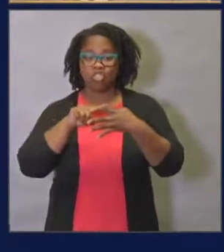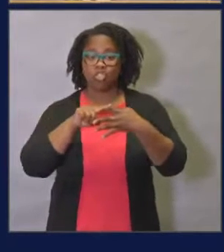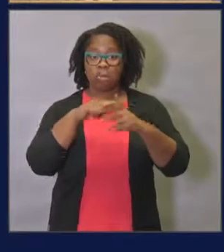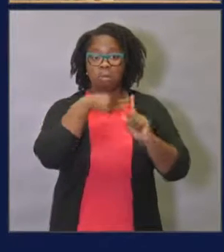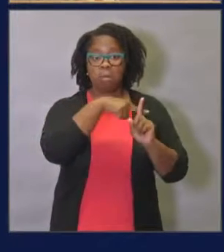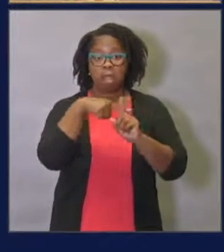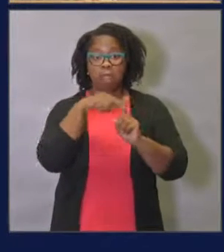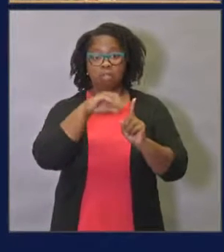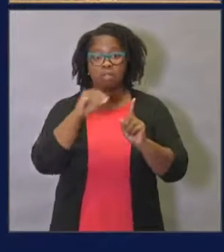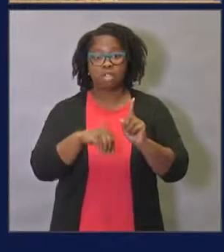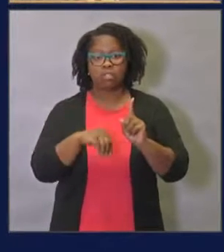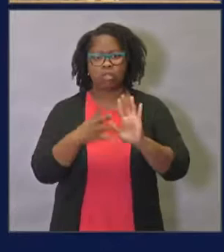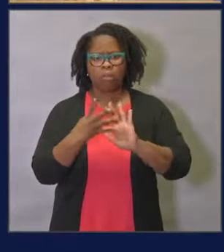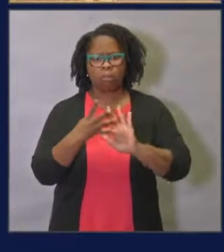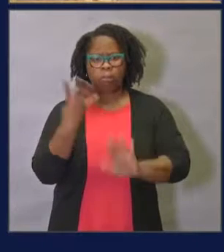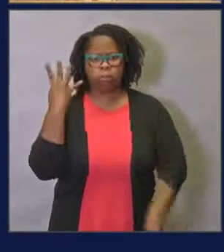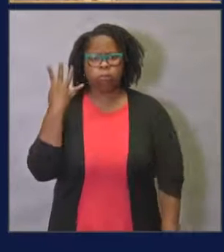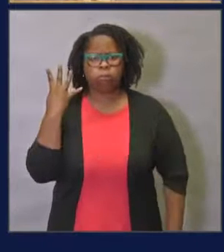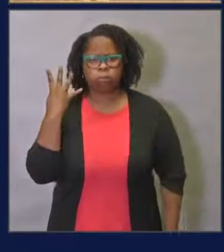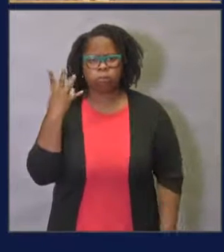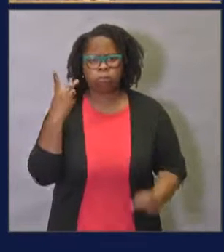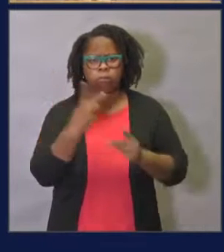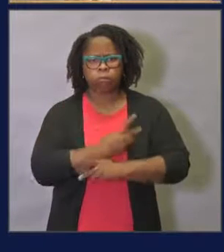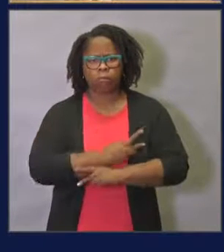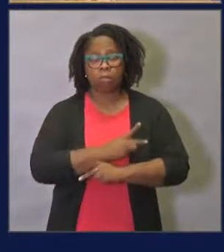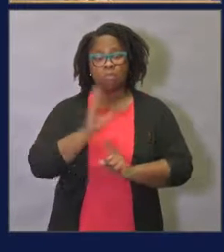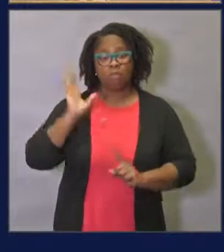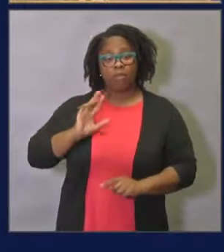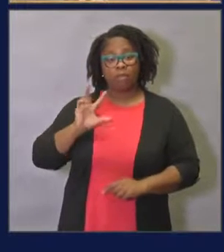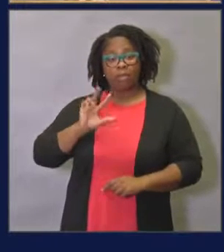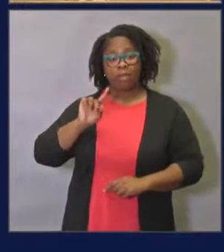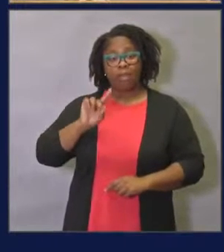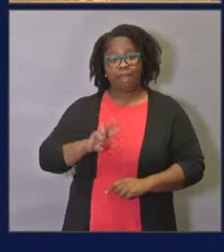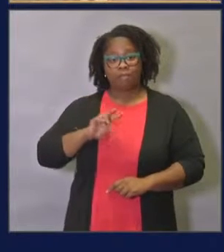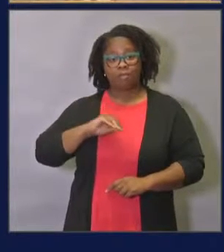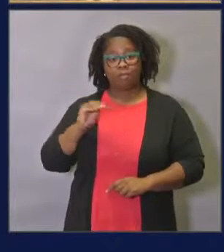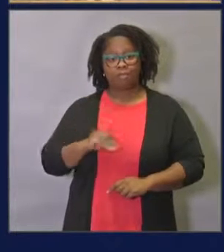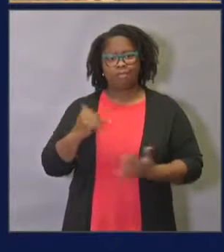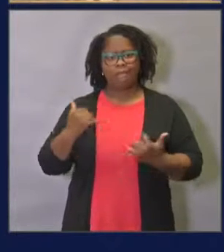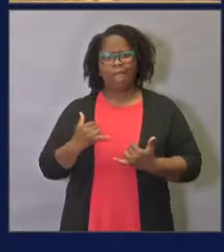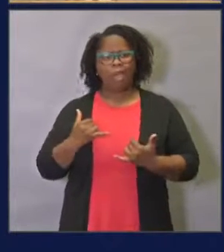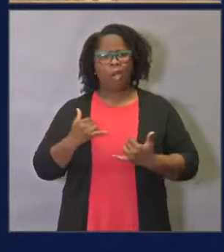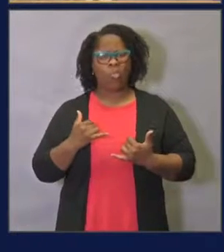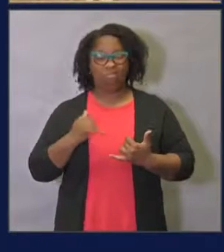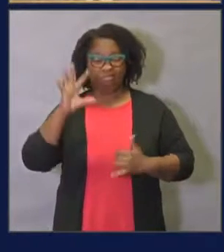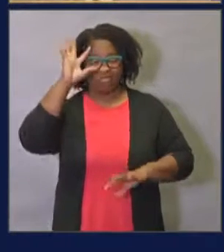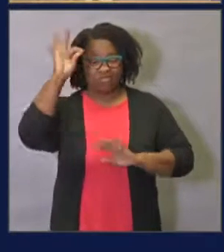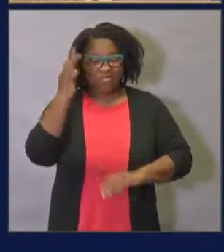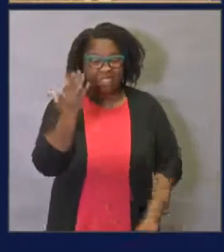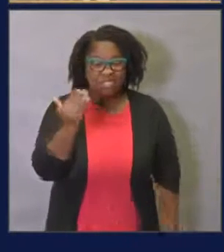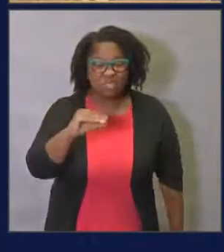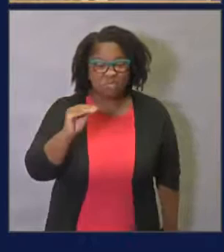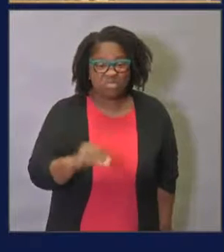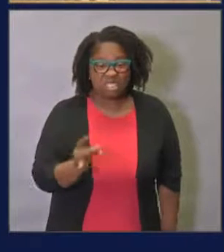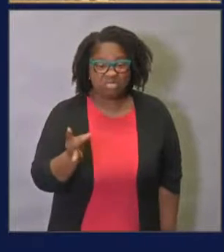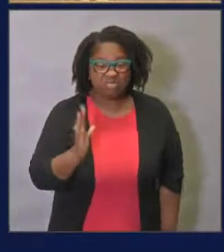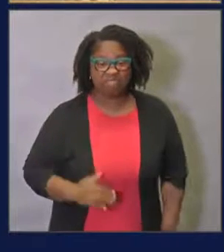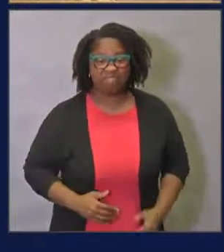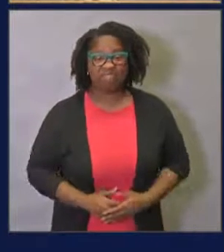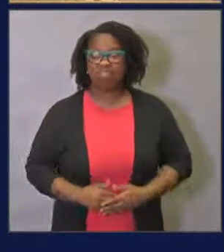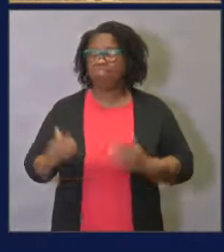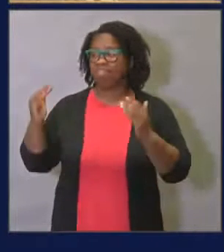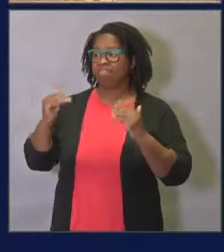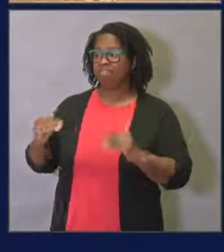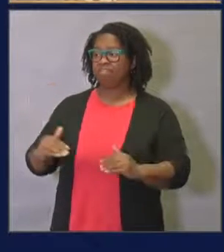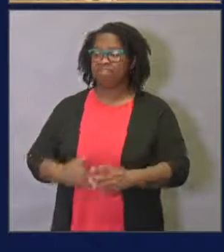quadrupled, from around 3.5% to now close to 15%. Next slide.